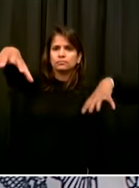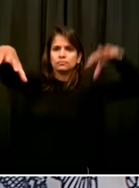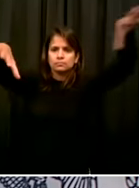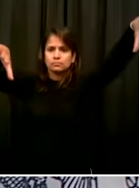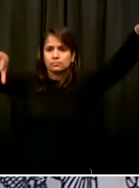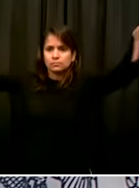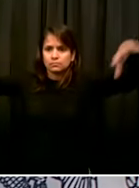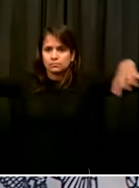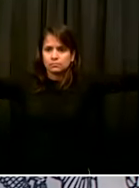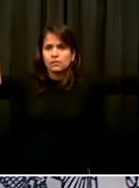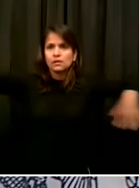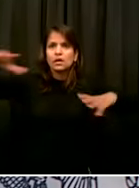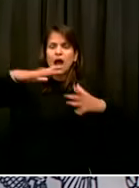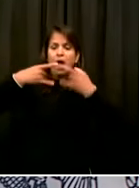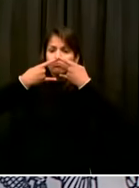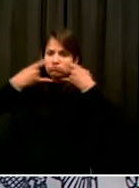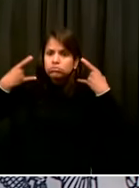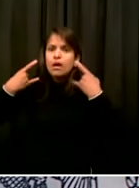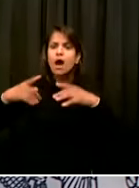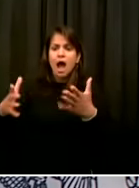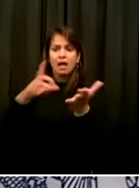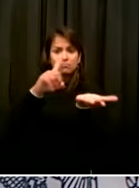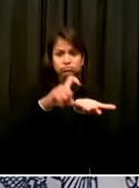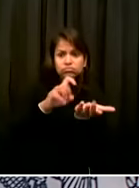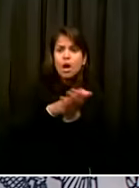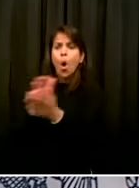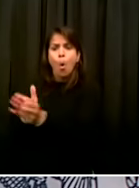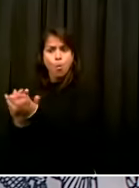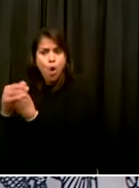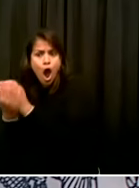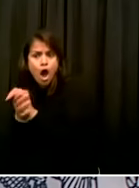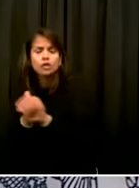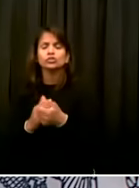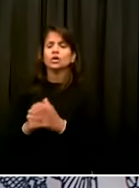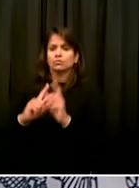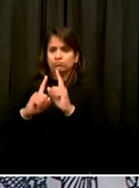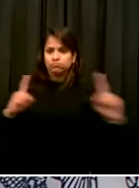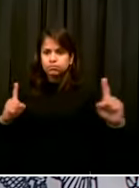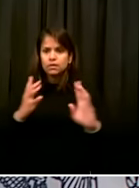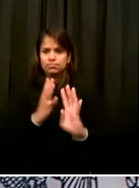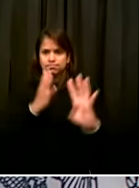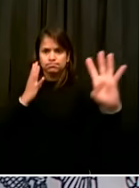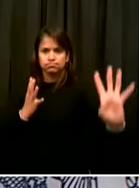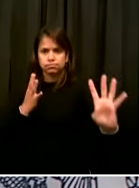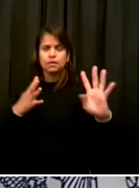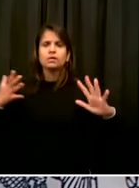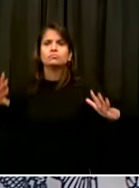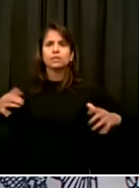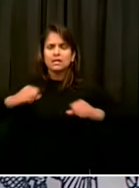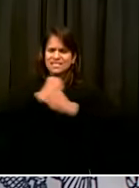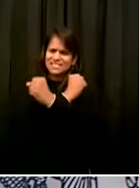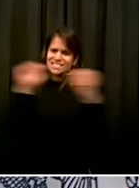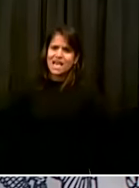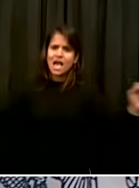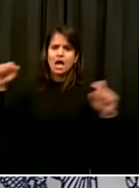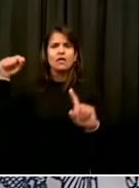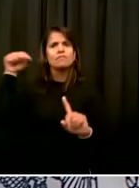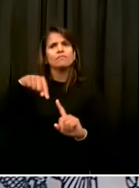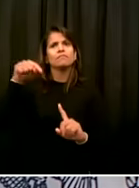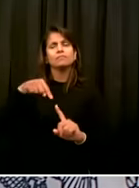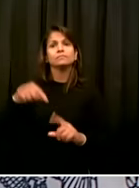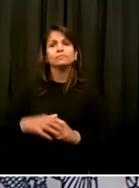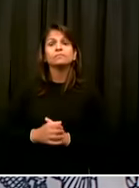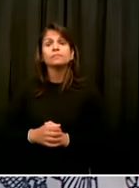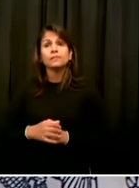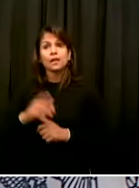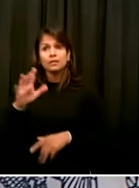Cleaning constantly, including the electrostatic cleaning. There's so many measures in place. Kids are not going to the cafeteria for lunch.